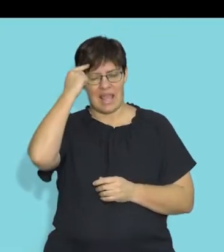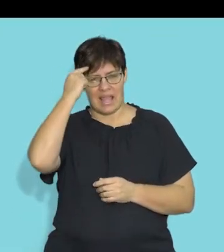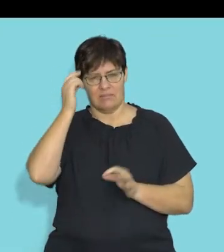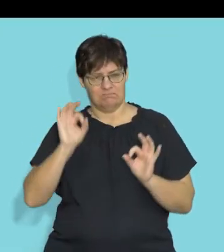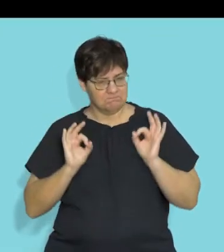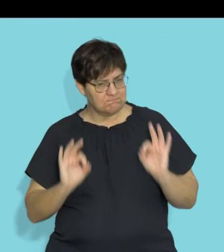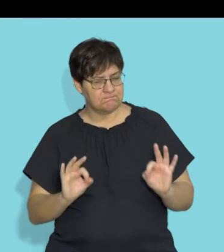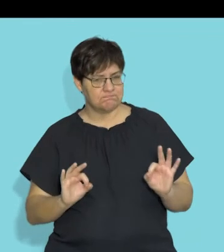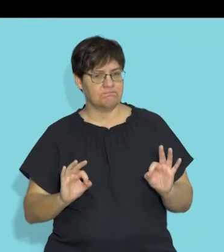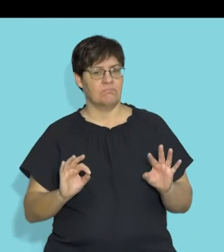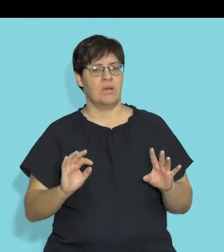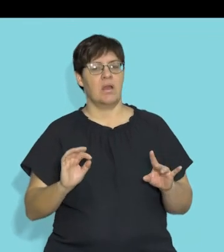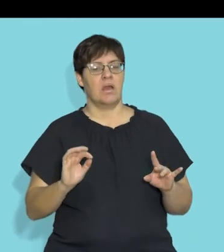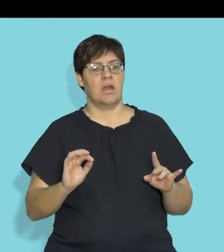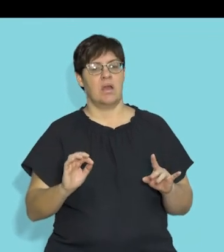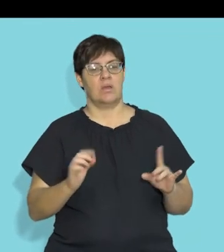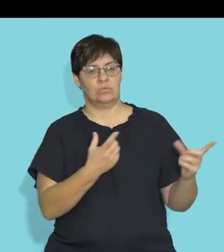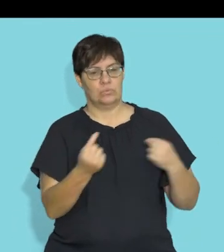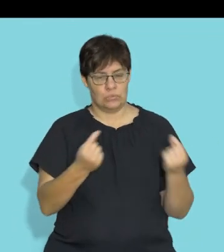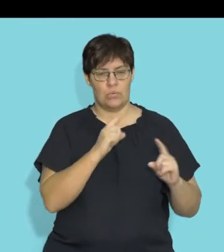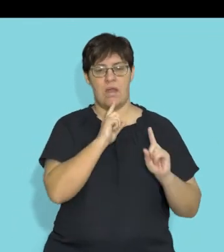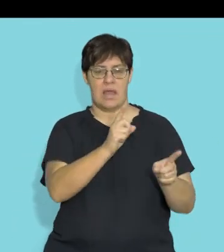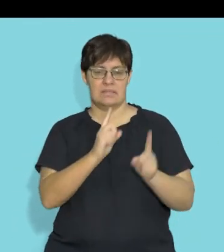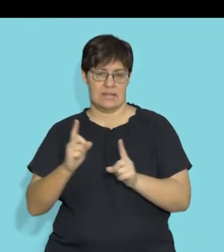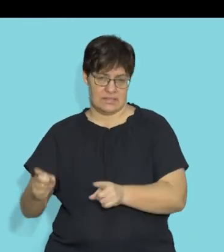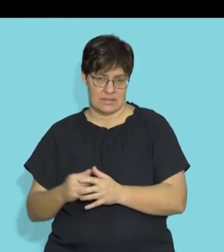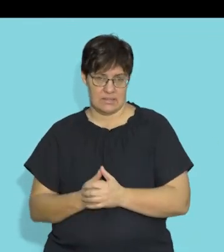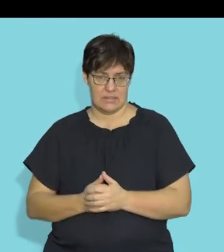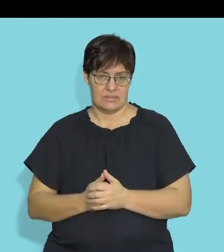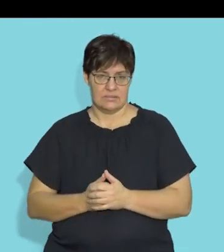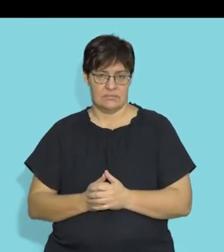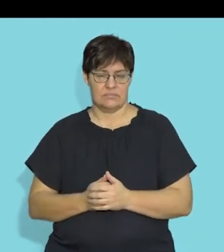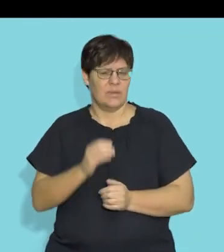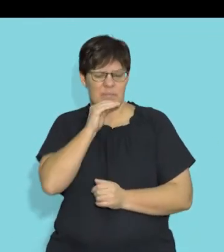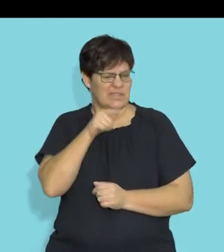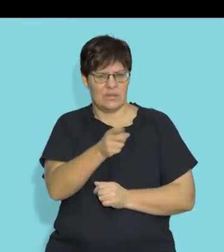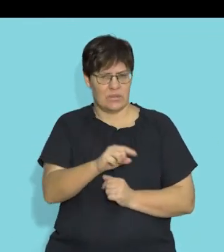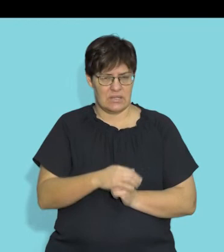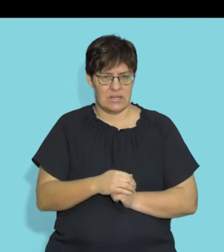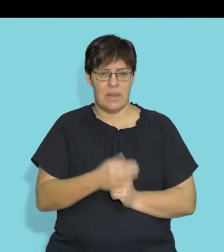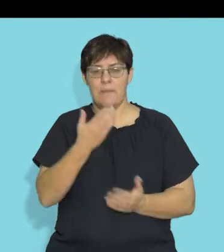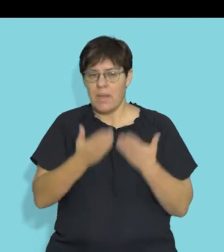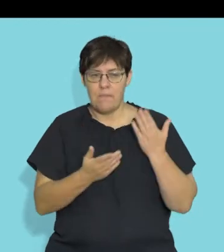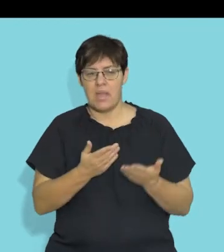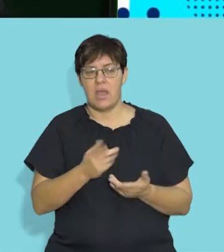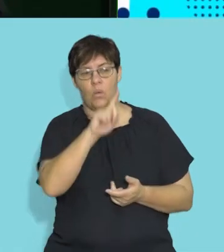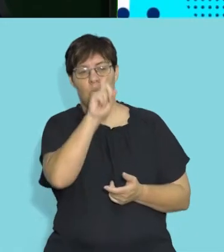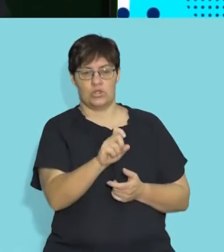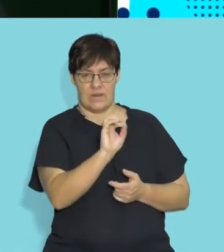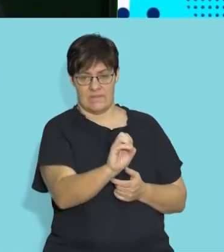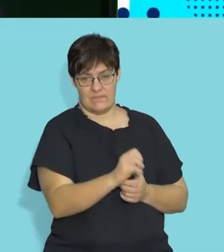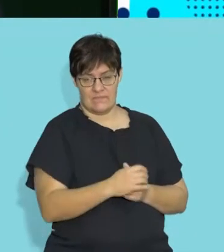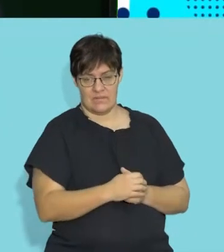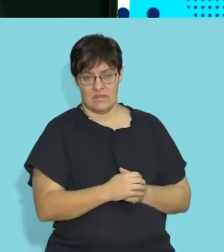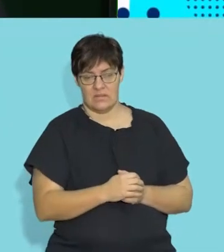consider ethical practice in your answers, right? That means a possible question